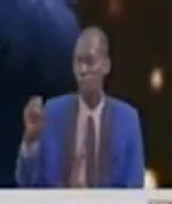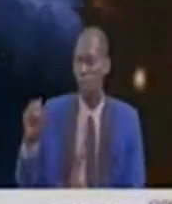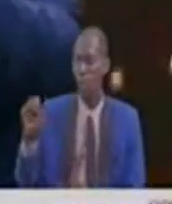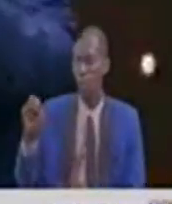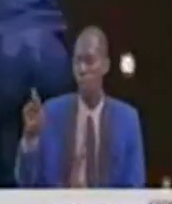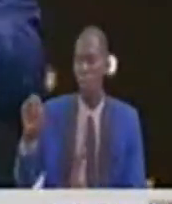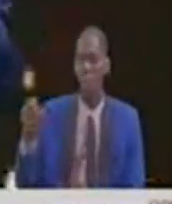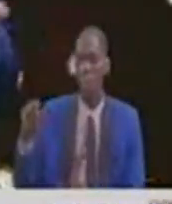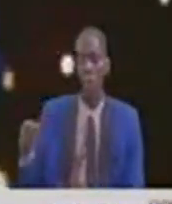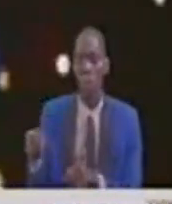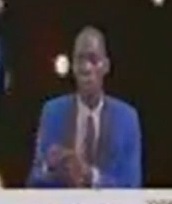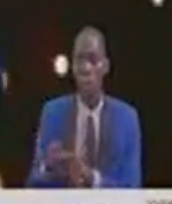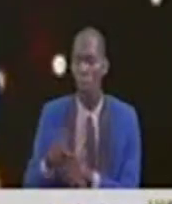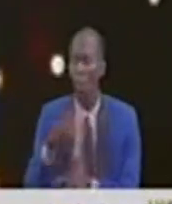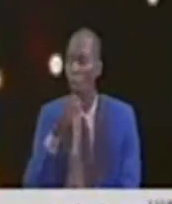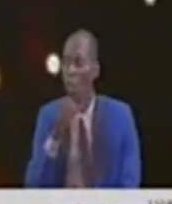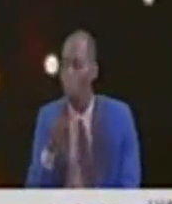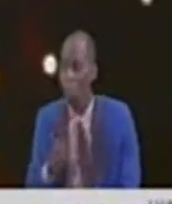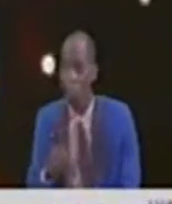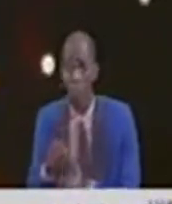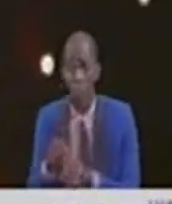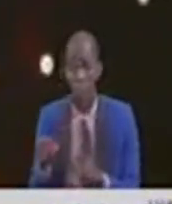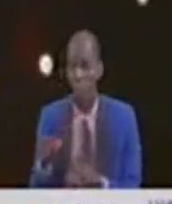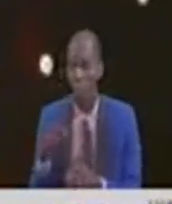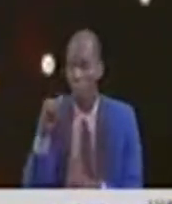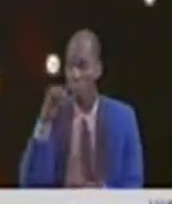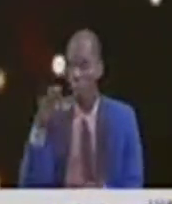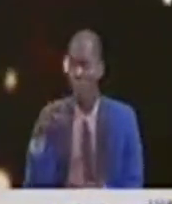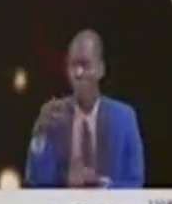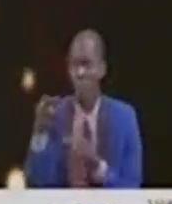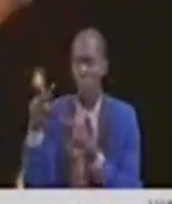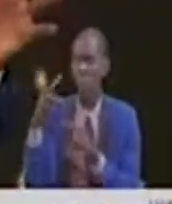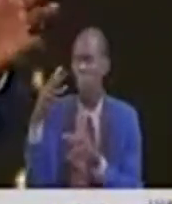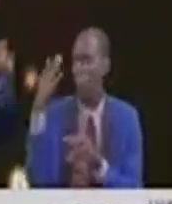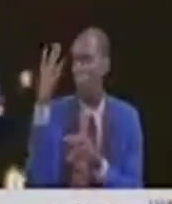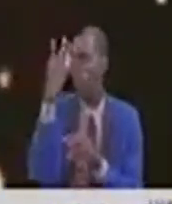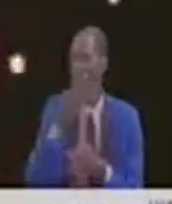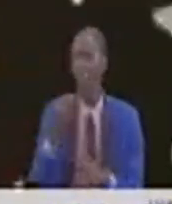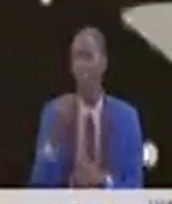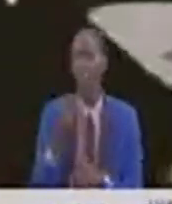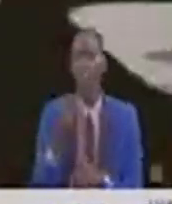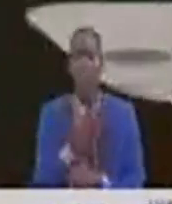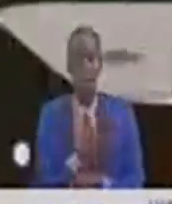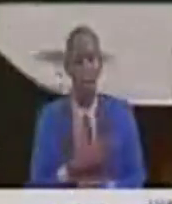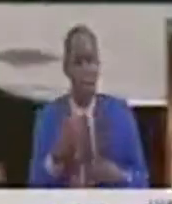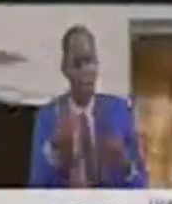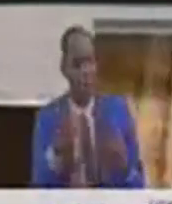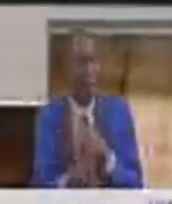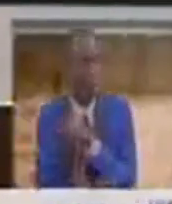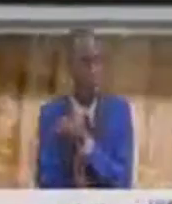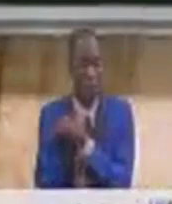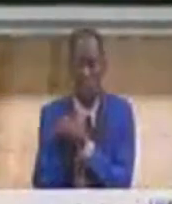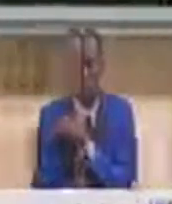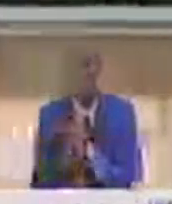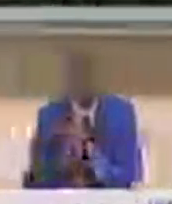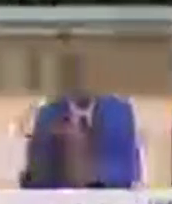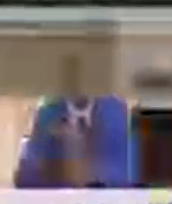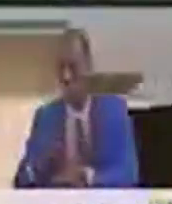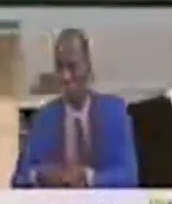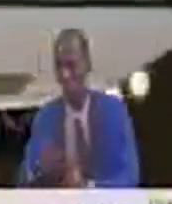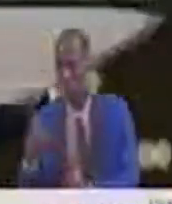old, but she still looked pretty. And so Abraham told Sarah, anywhere we go, you